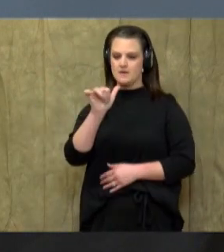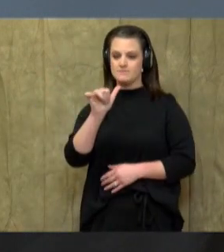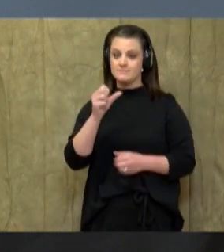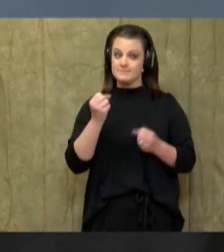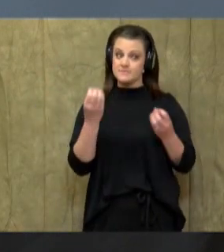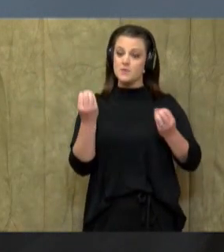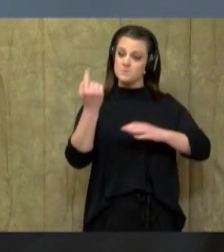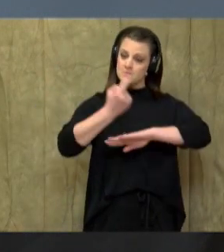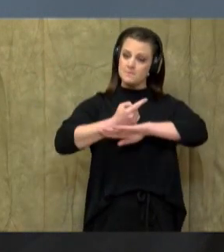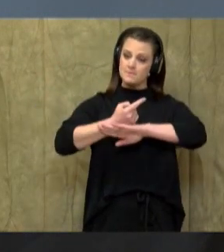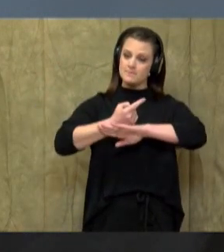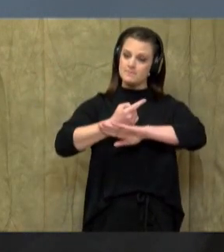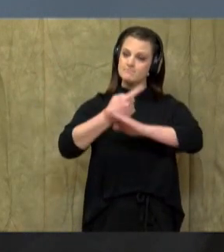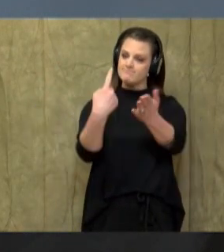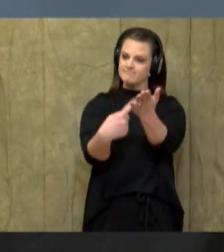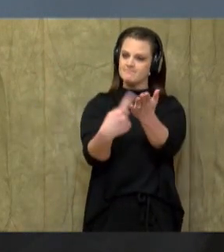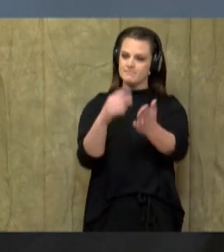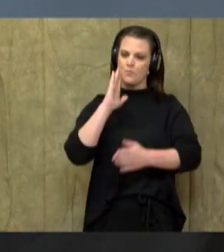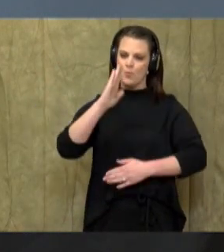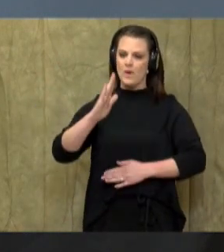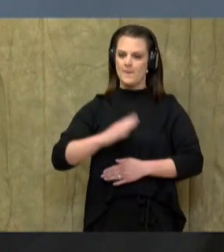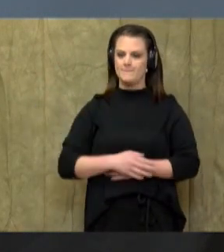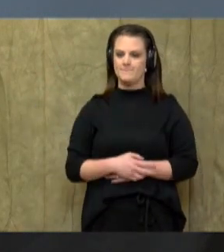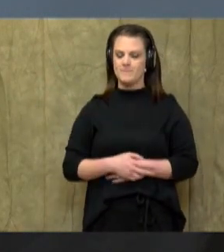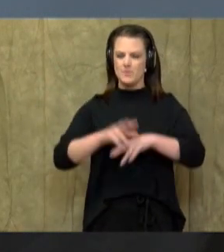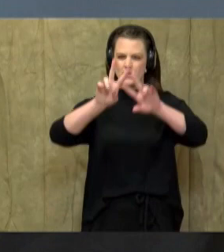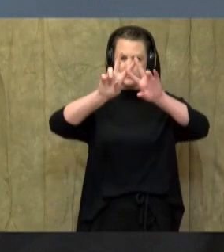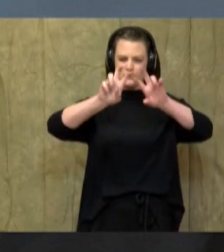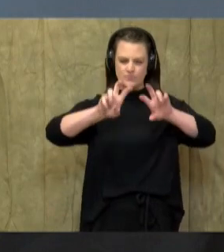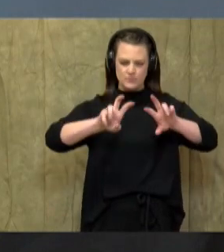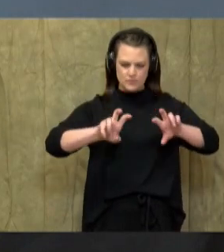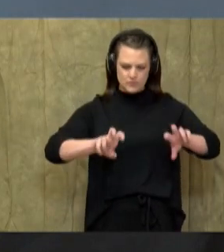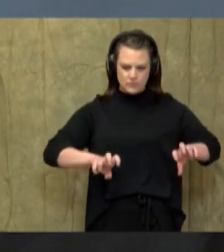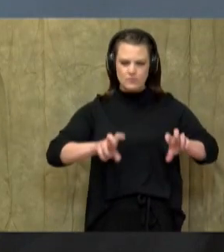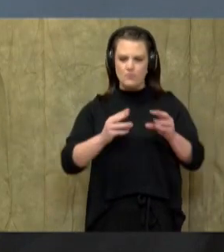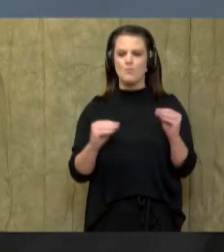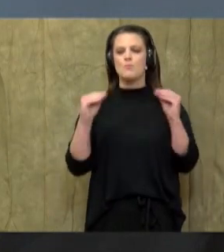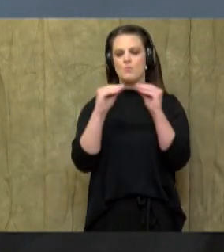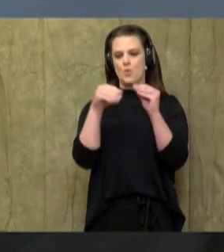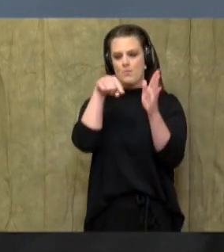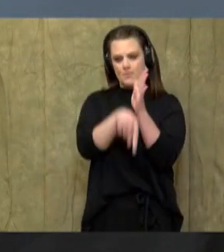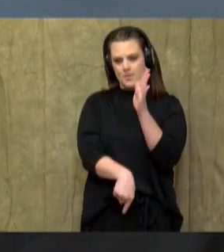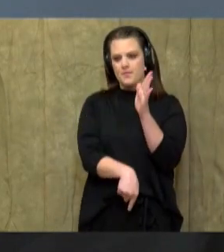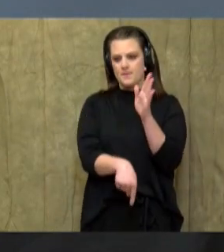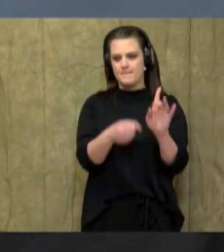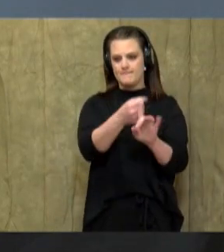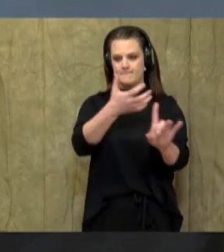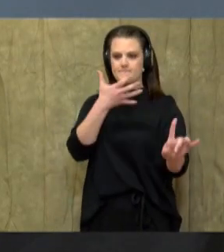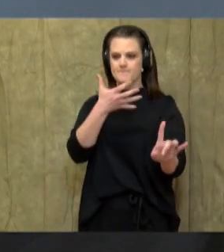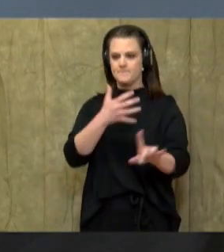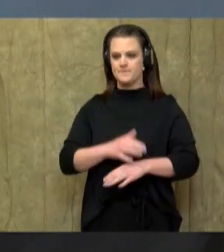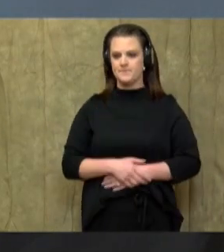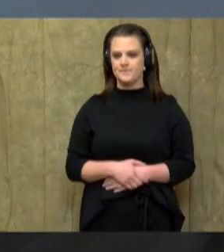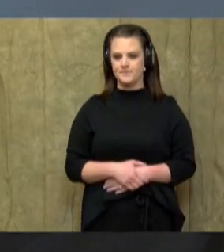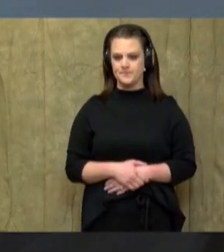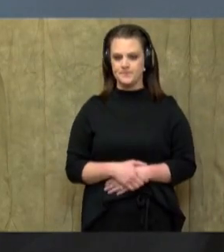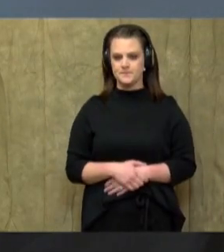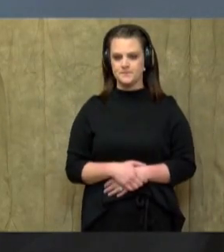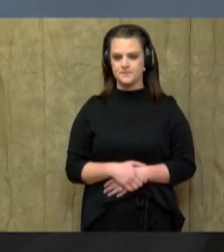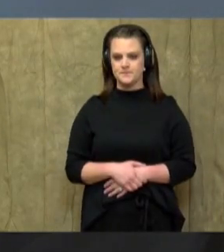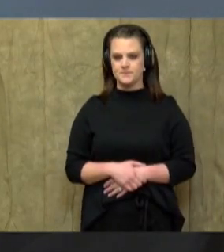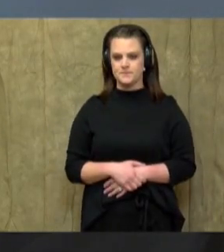going to talk about today and examine a little bit closer throughout our lesson this afternoon.